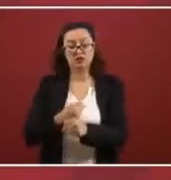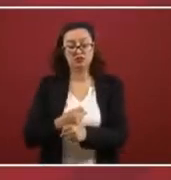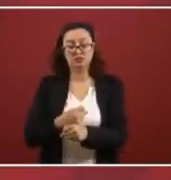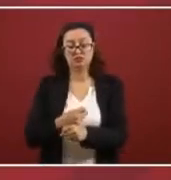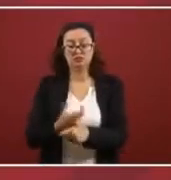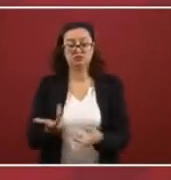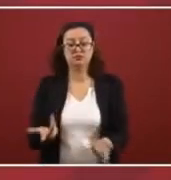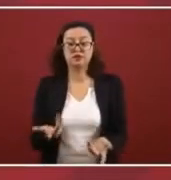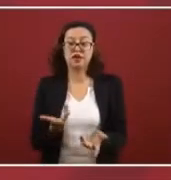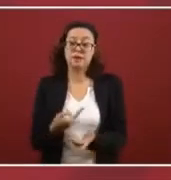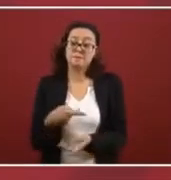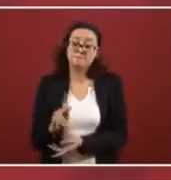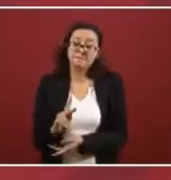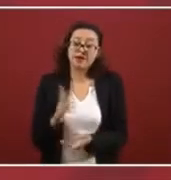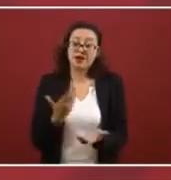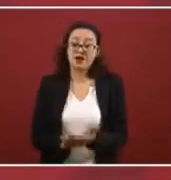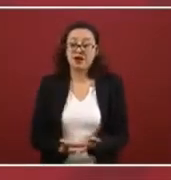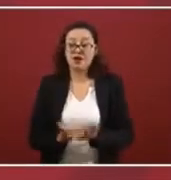the newspaper